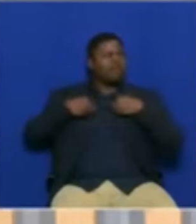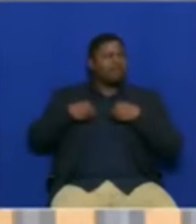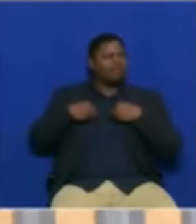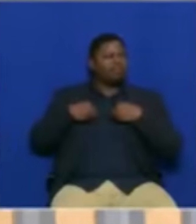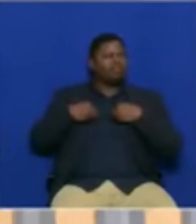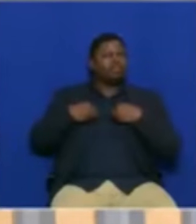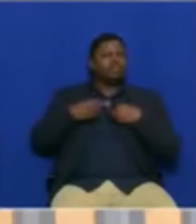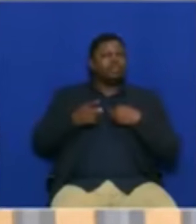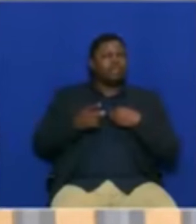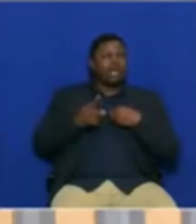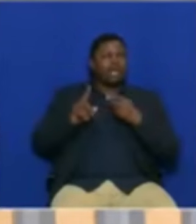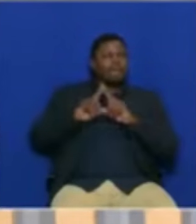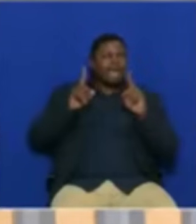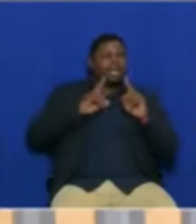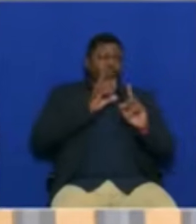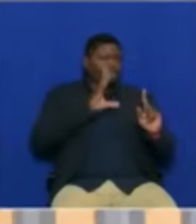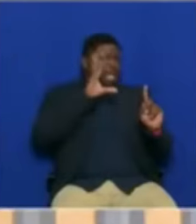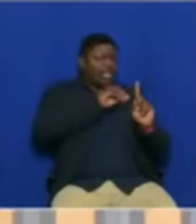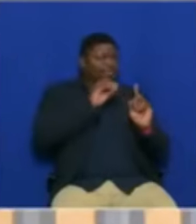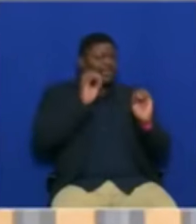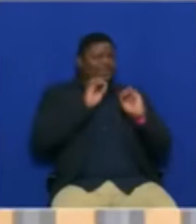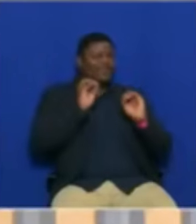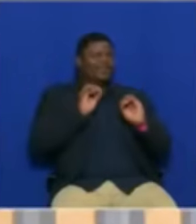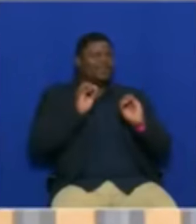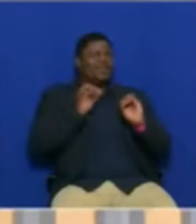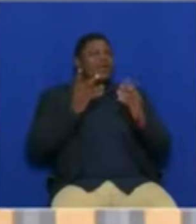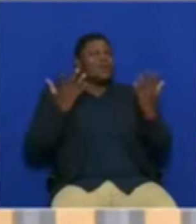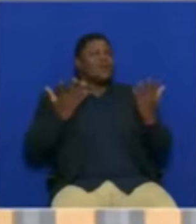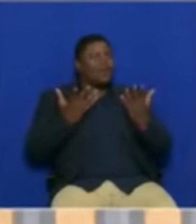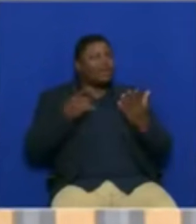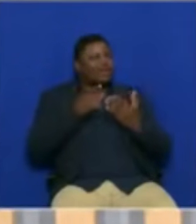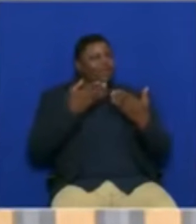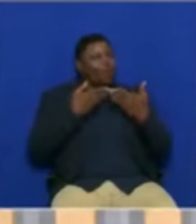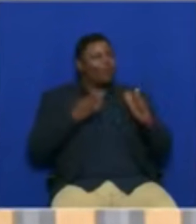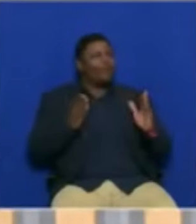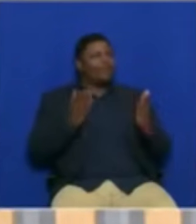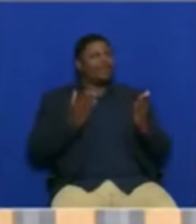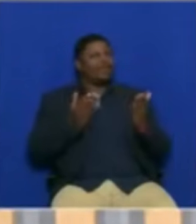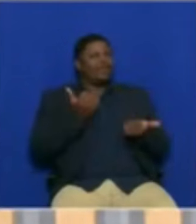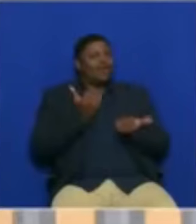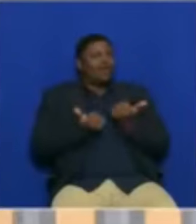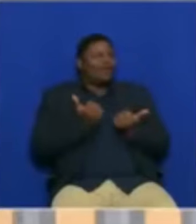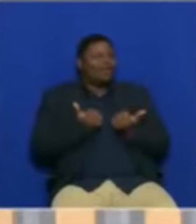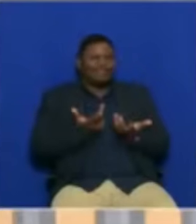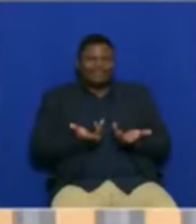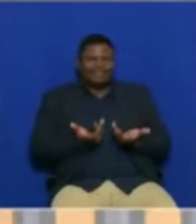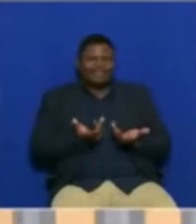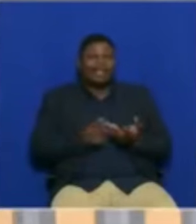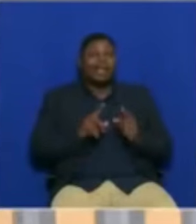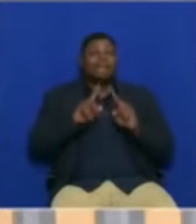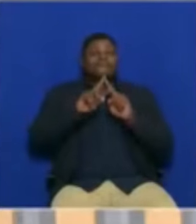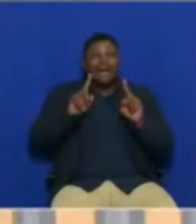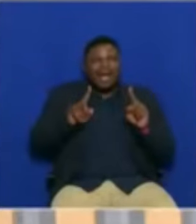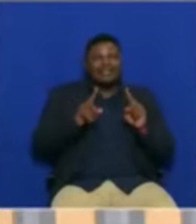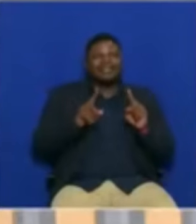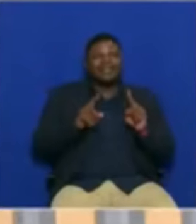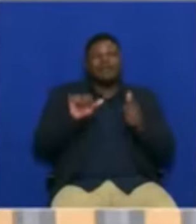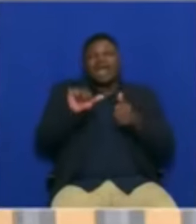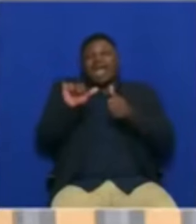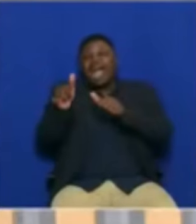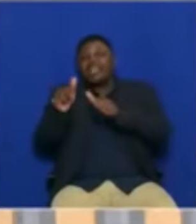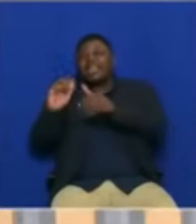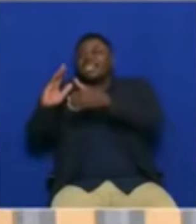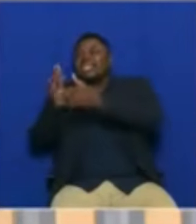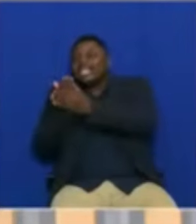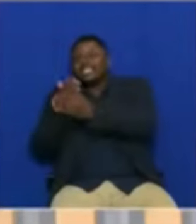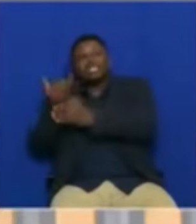open court, is keen to give. So your other cases have absolutely nothing to do, even